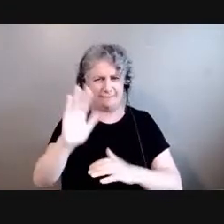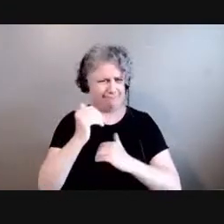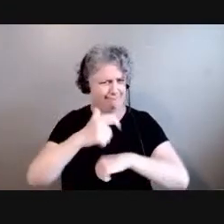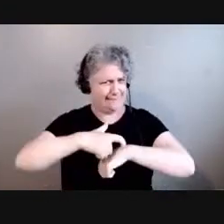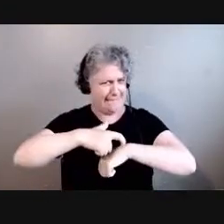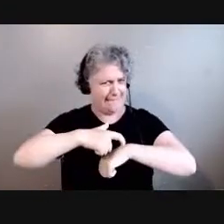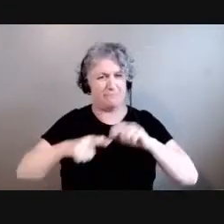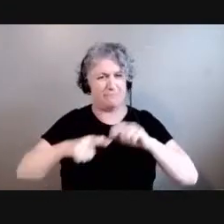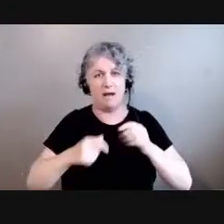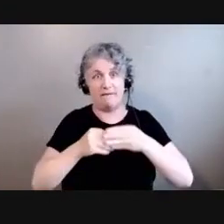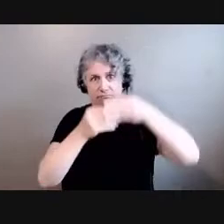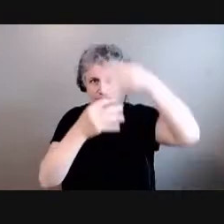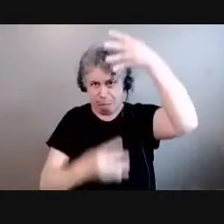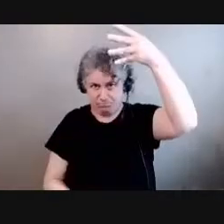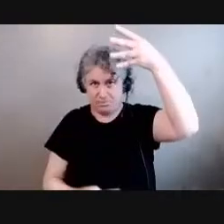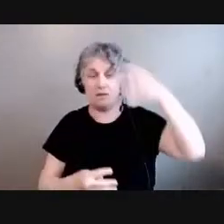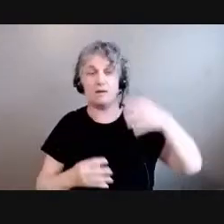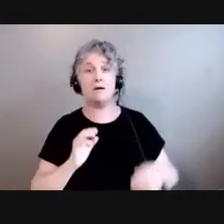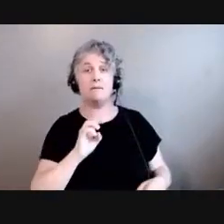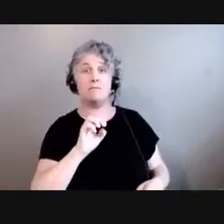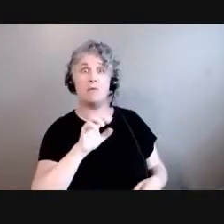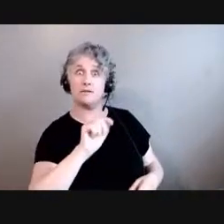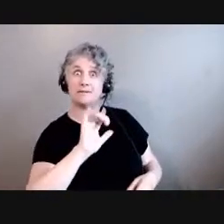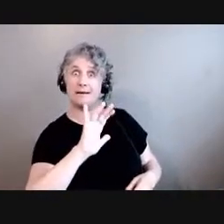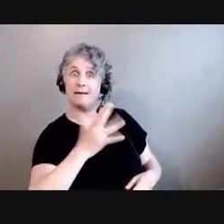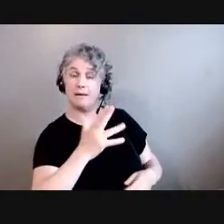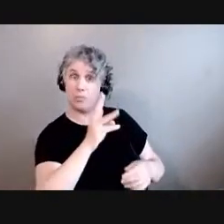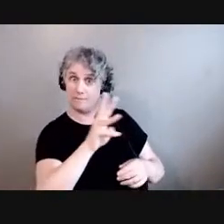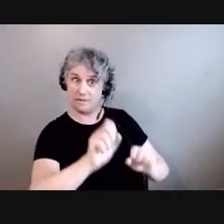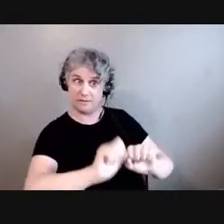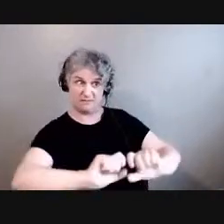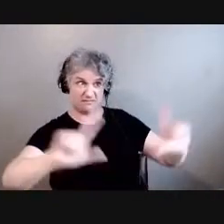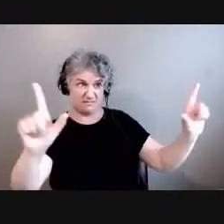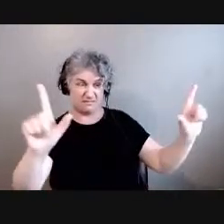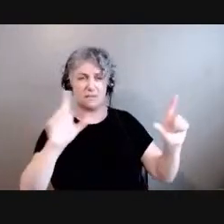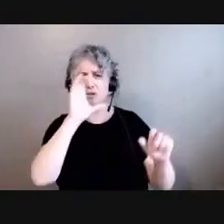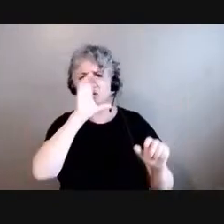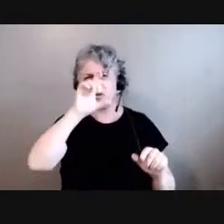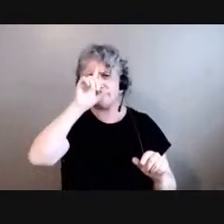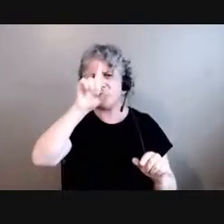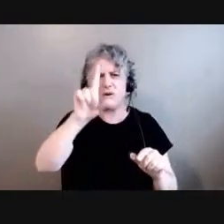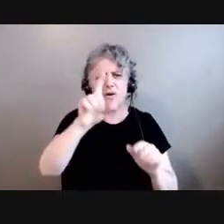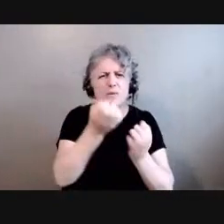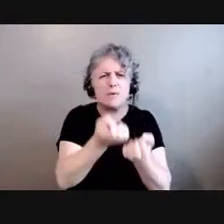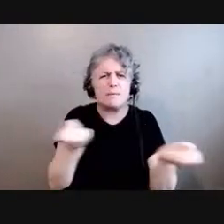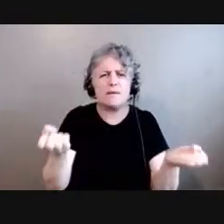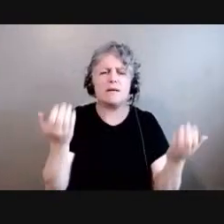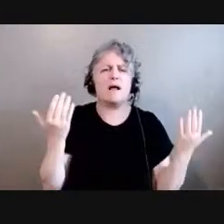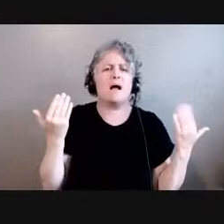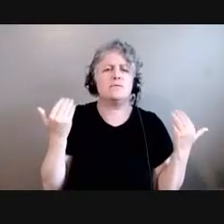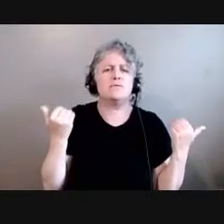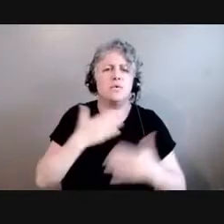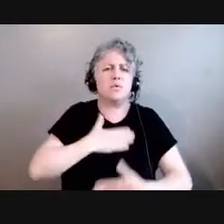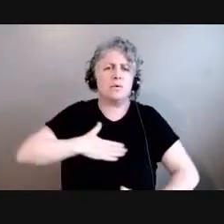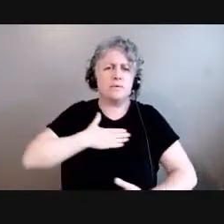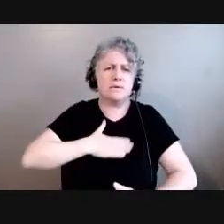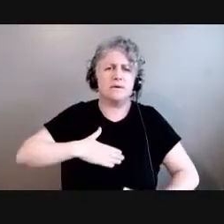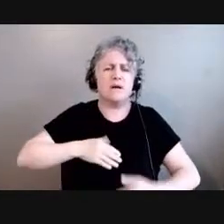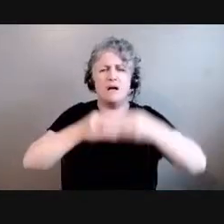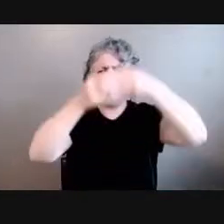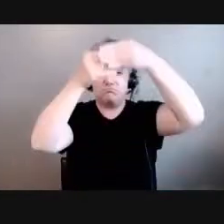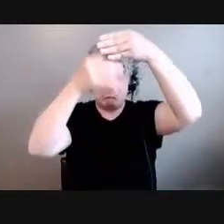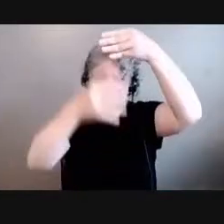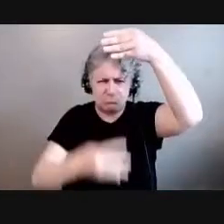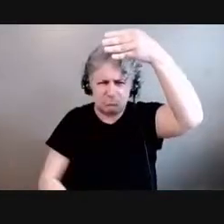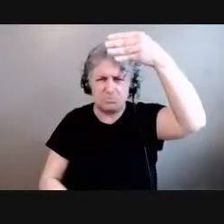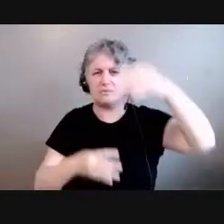presentation. If you go to Montech's website and search outdoor recreation, there is a whole list of